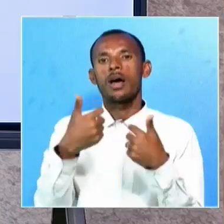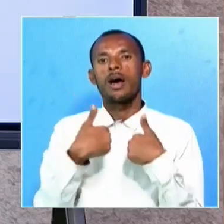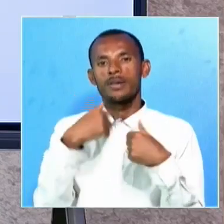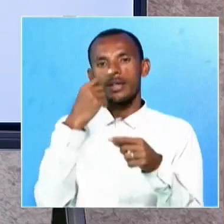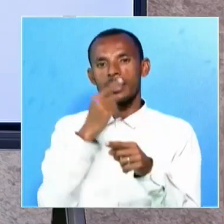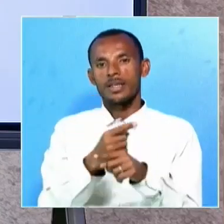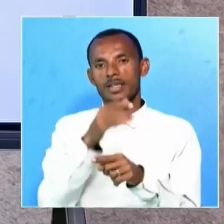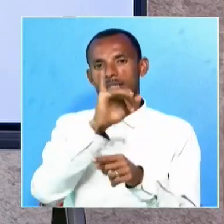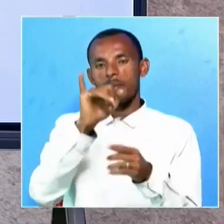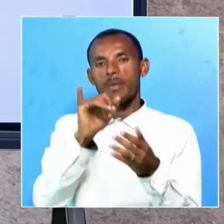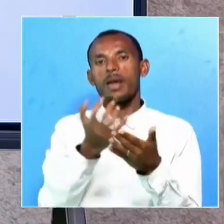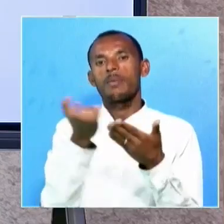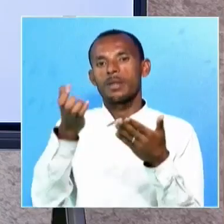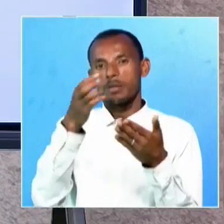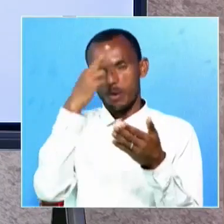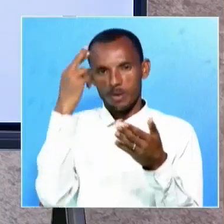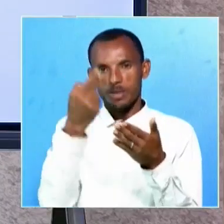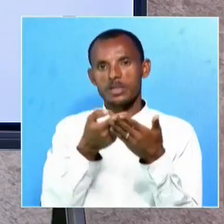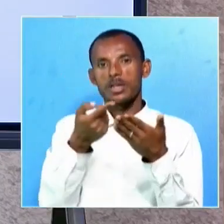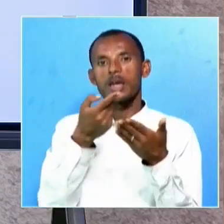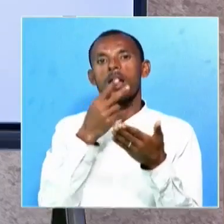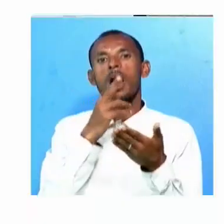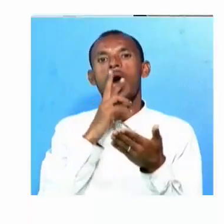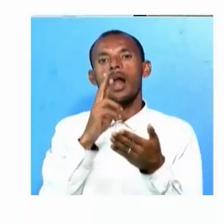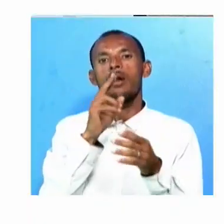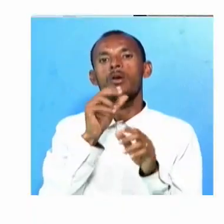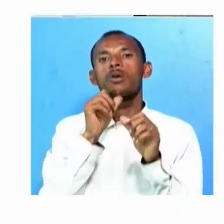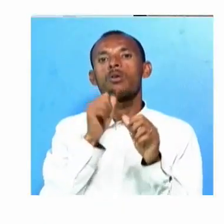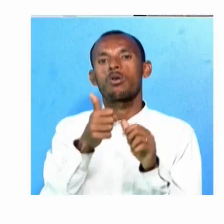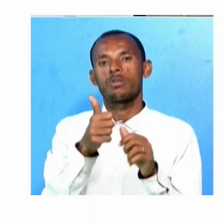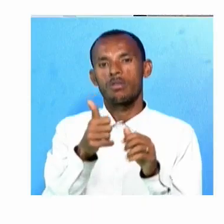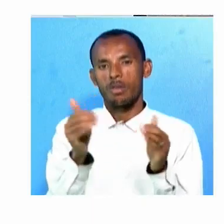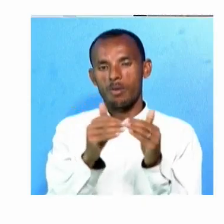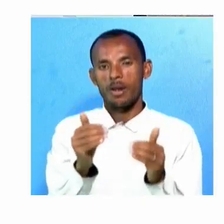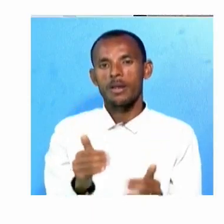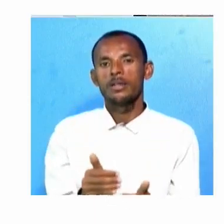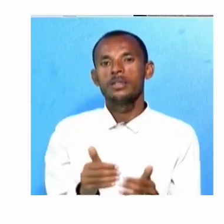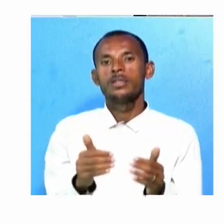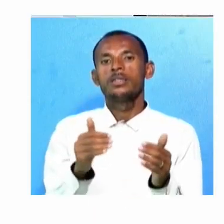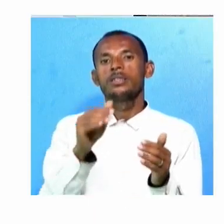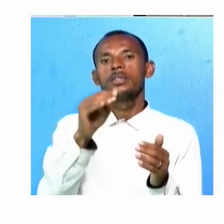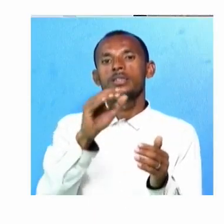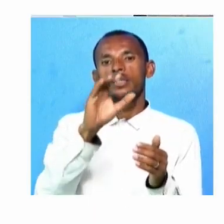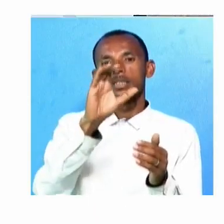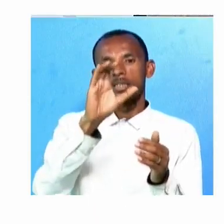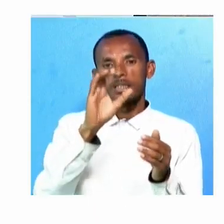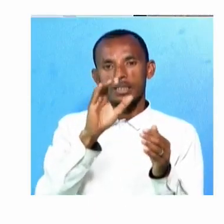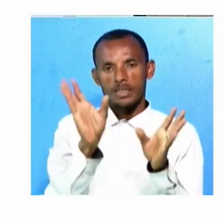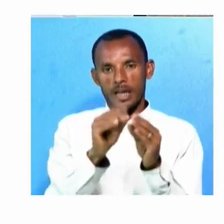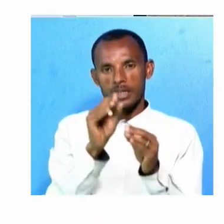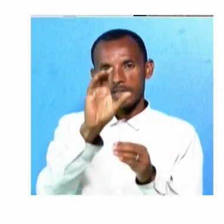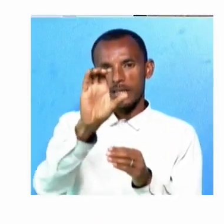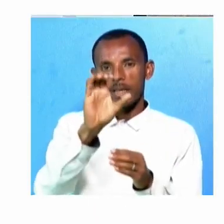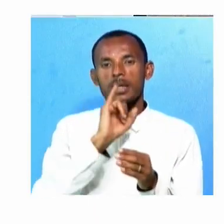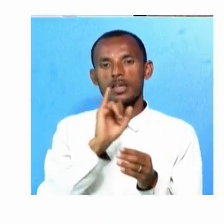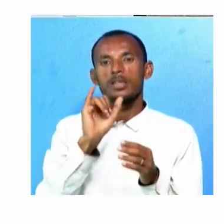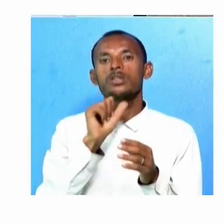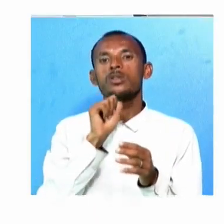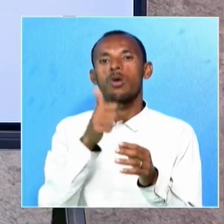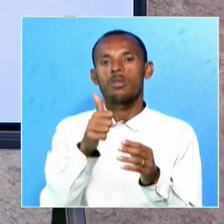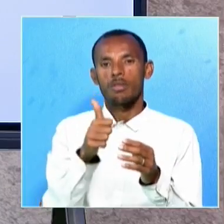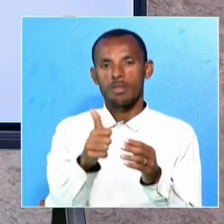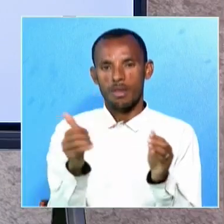they are not equal. Set C is not equal. Set C is not equal